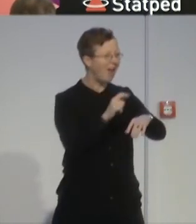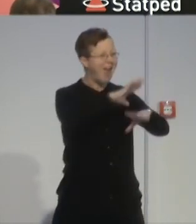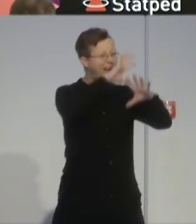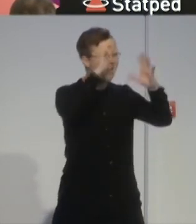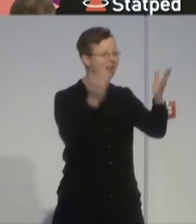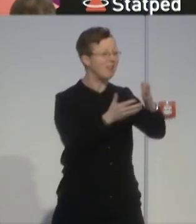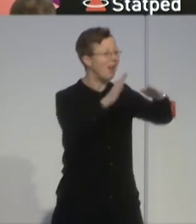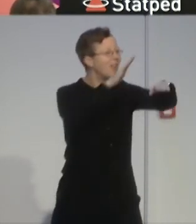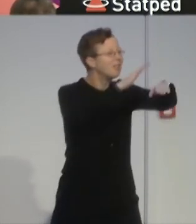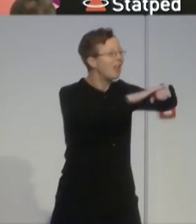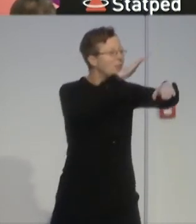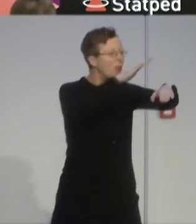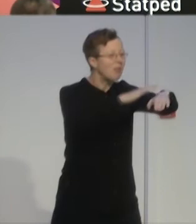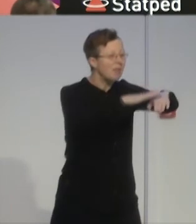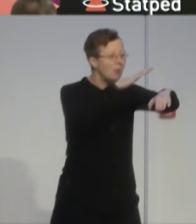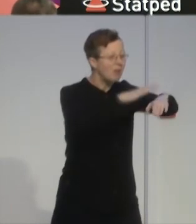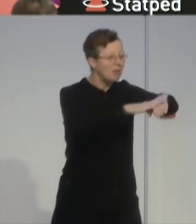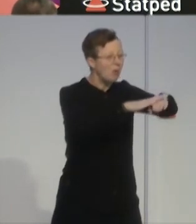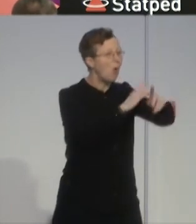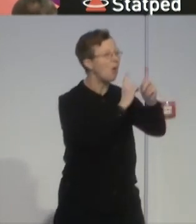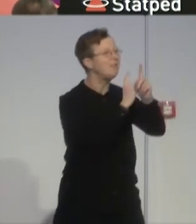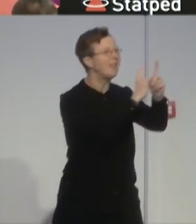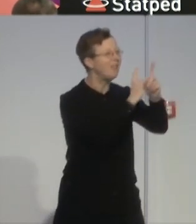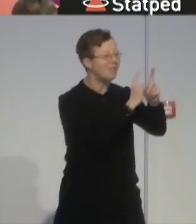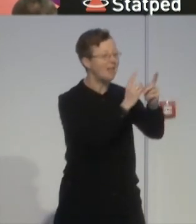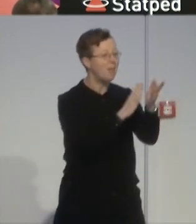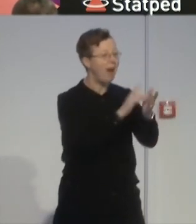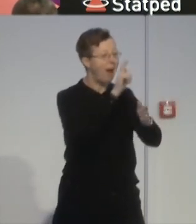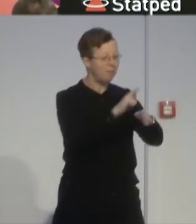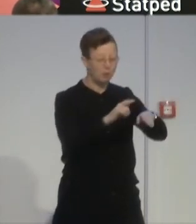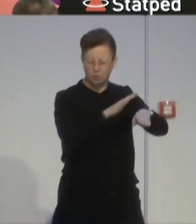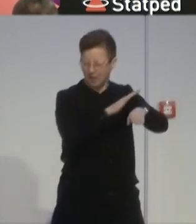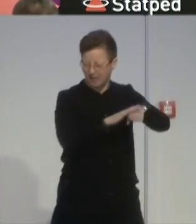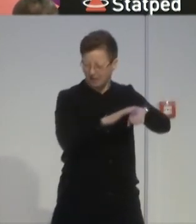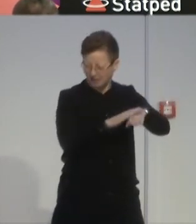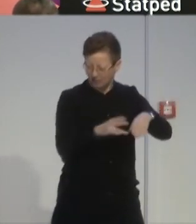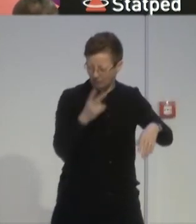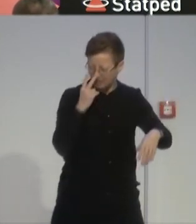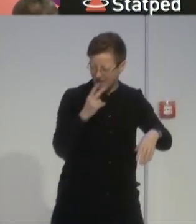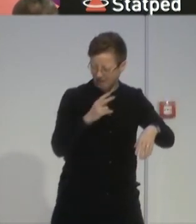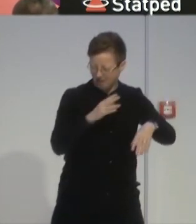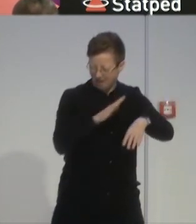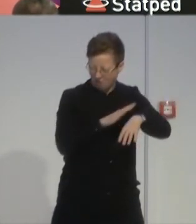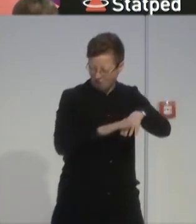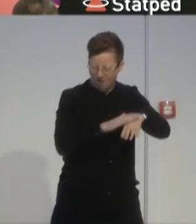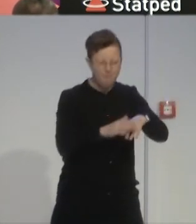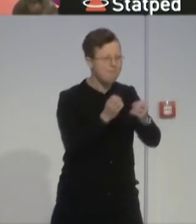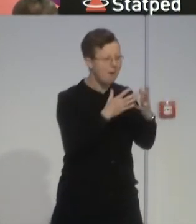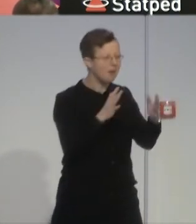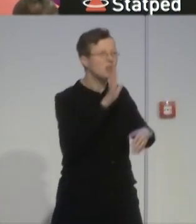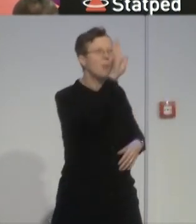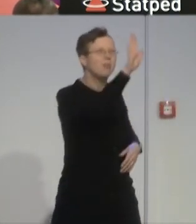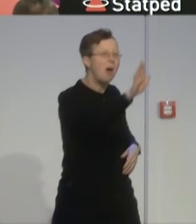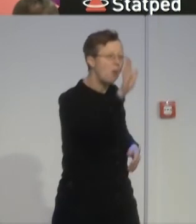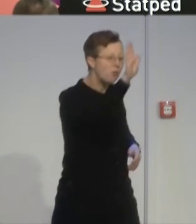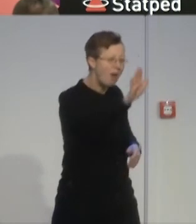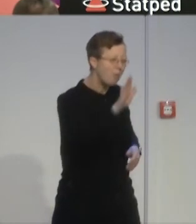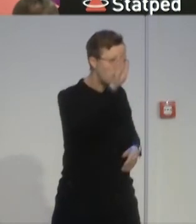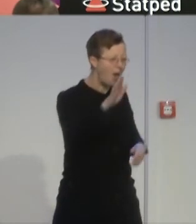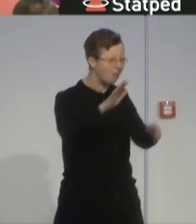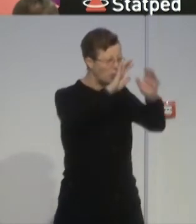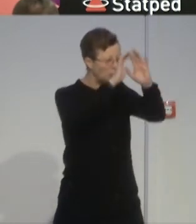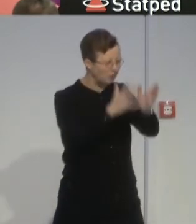have touched him, identified with him, so it's brushed because of all the people who identify with